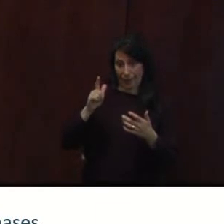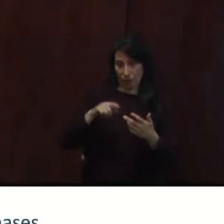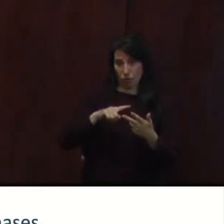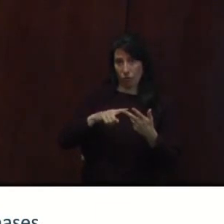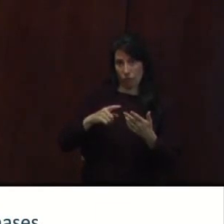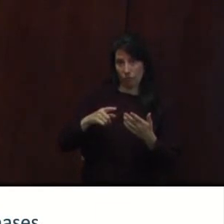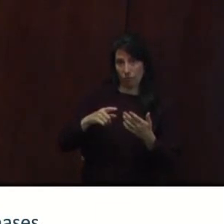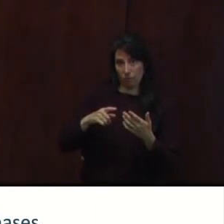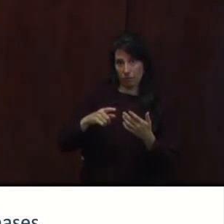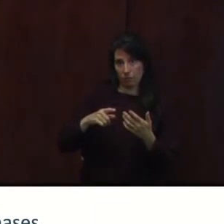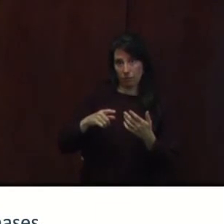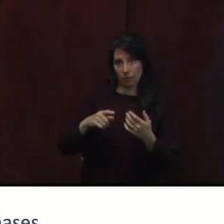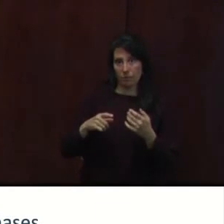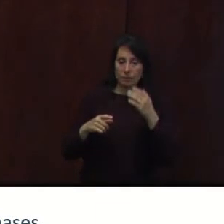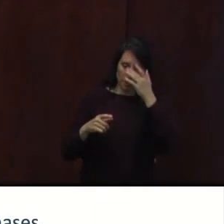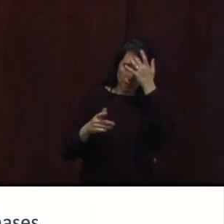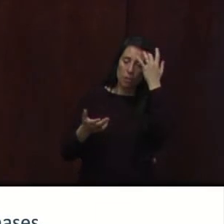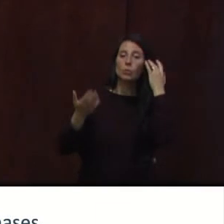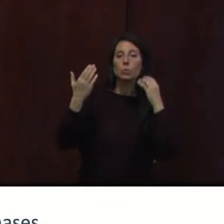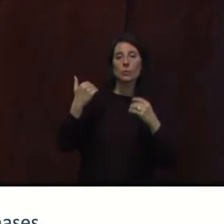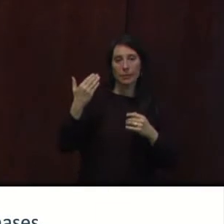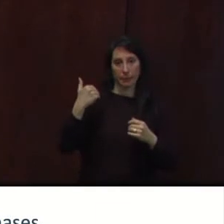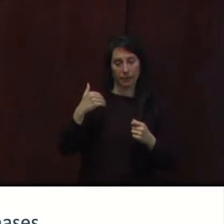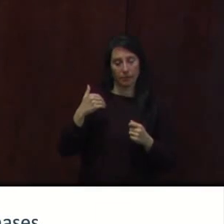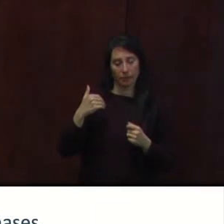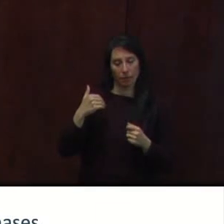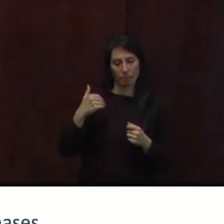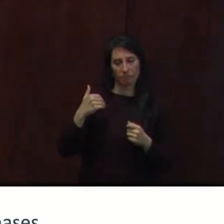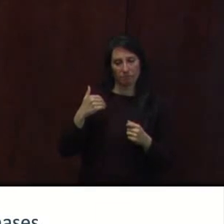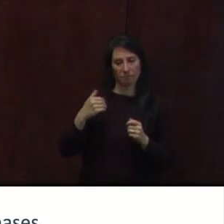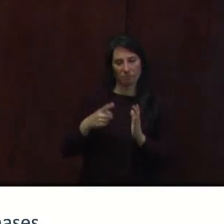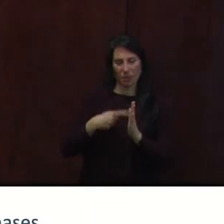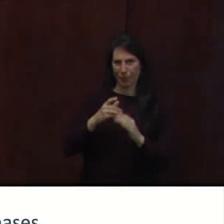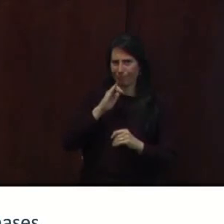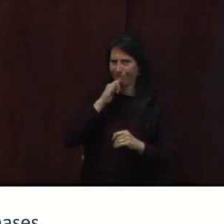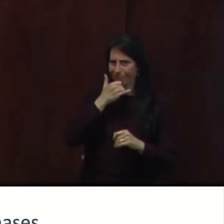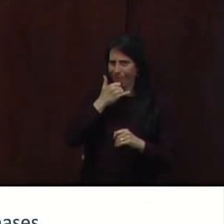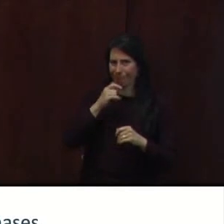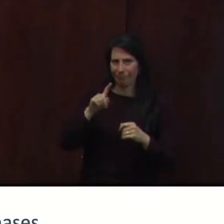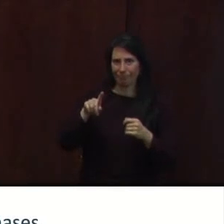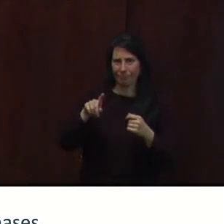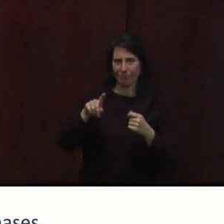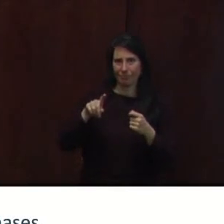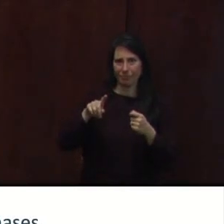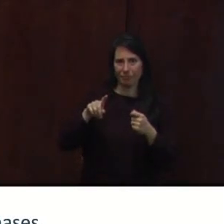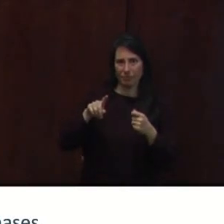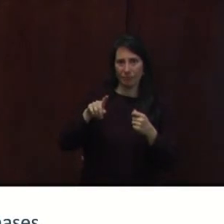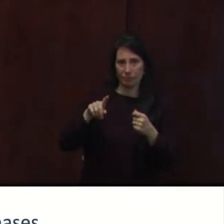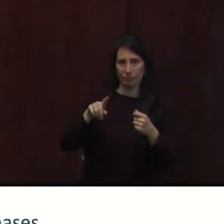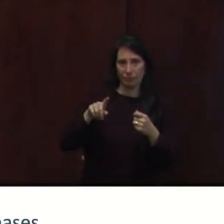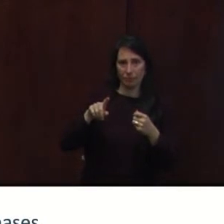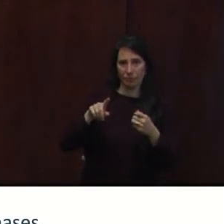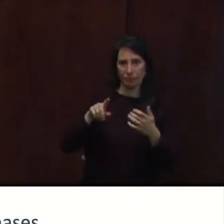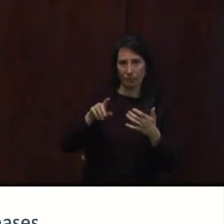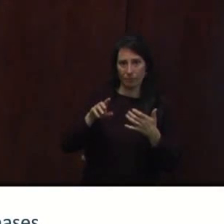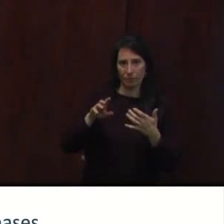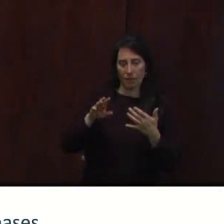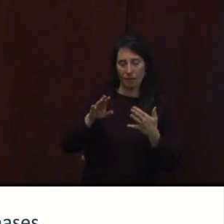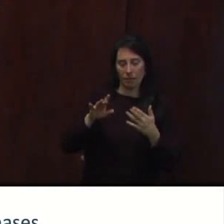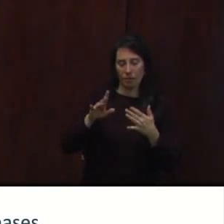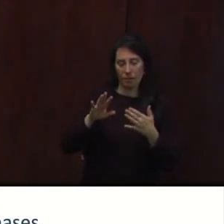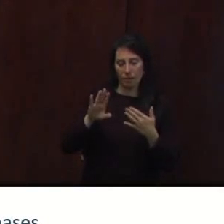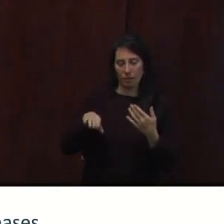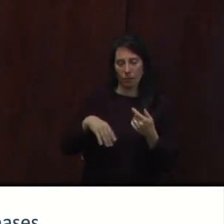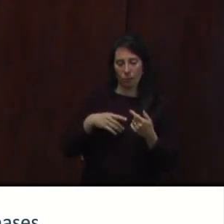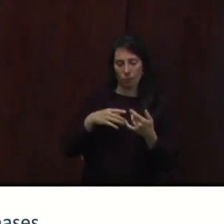immediately be at the bottom of the list, but then what happens is that once a phase opens, then all the phases are kind of equal. And so